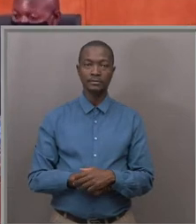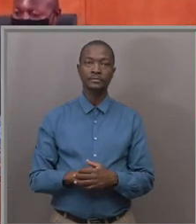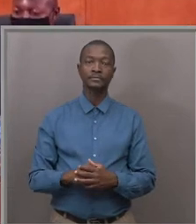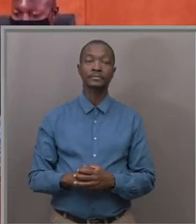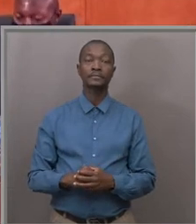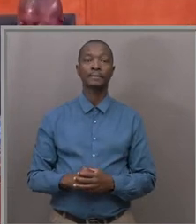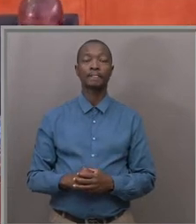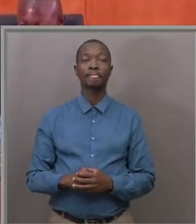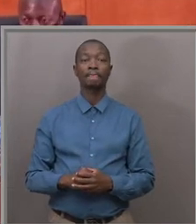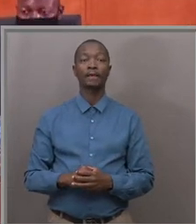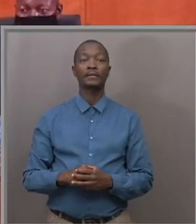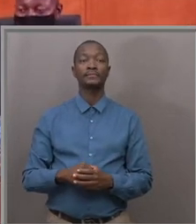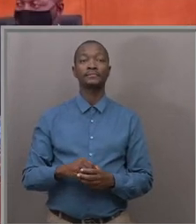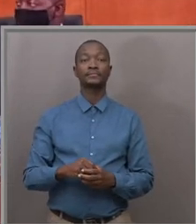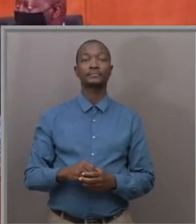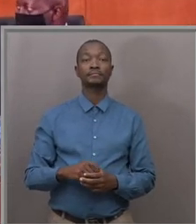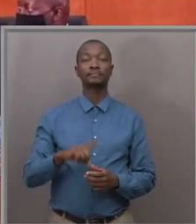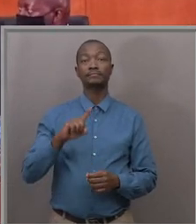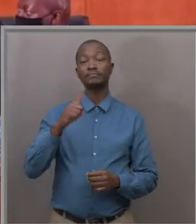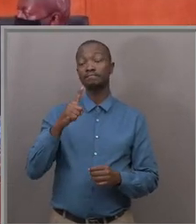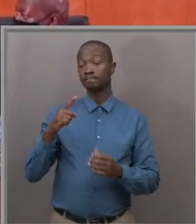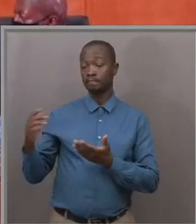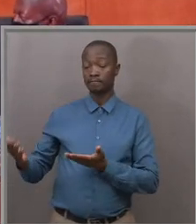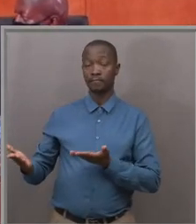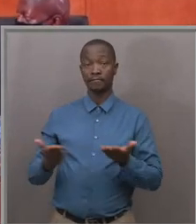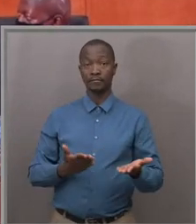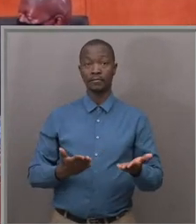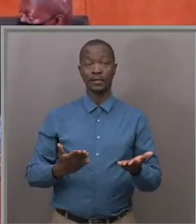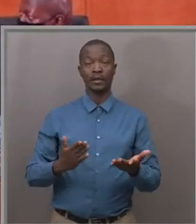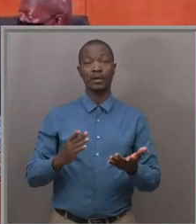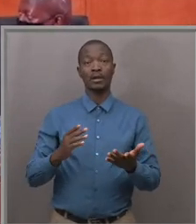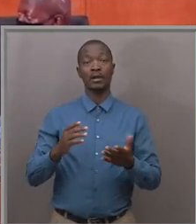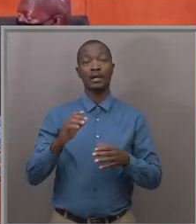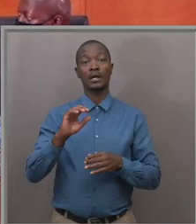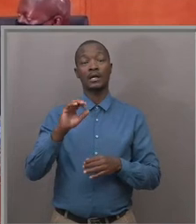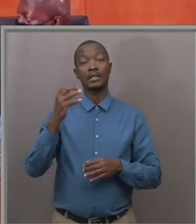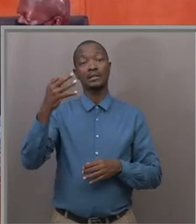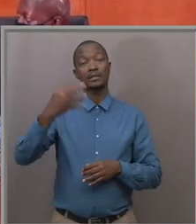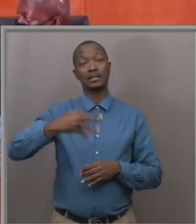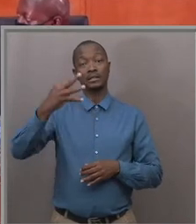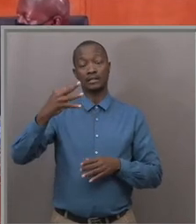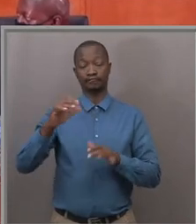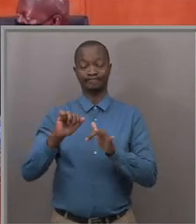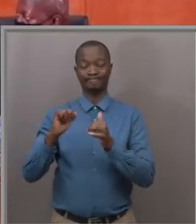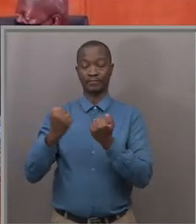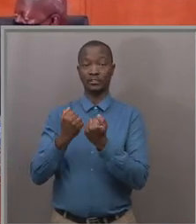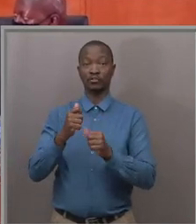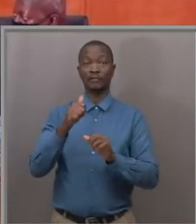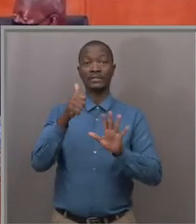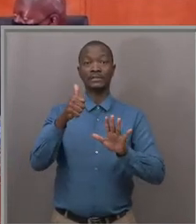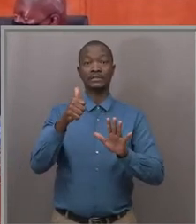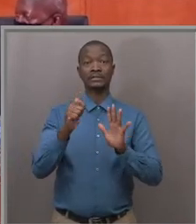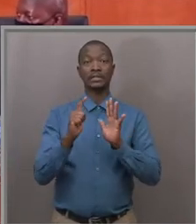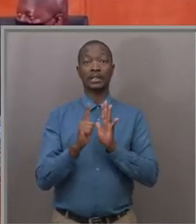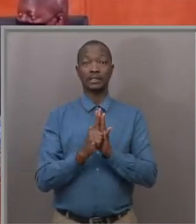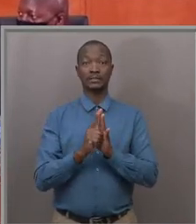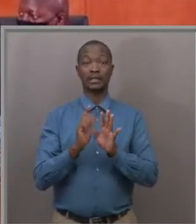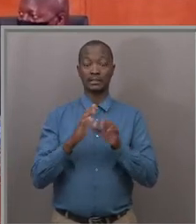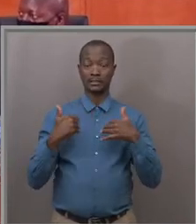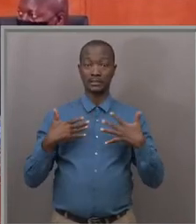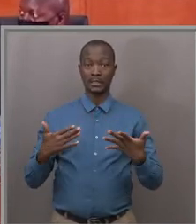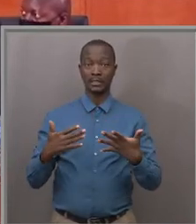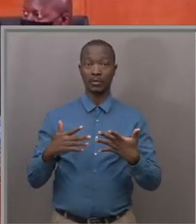I would like to welcome the following guests to the opening of the third session of the 6th Legislature, starting with our Honourable